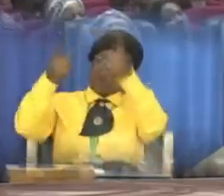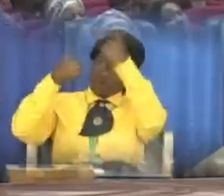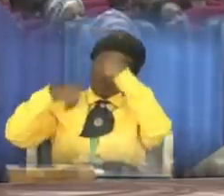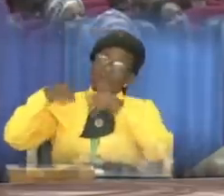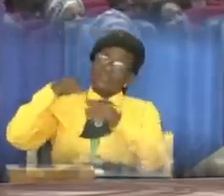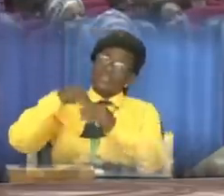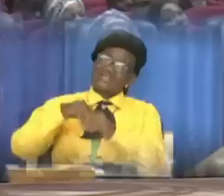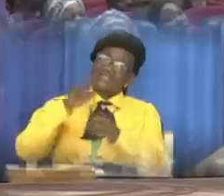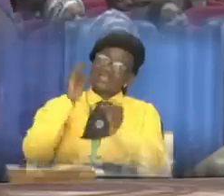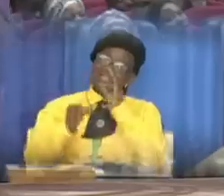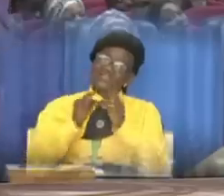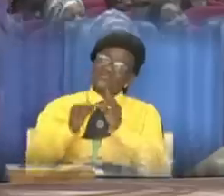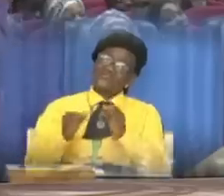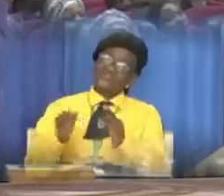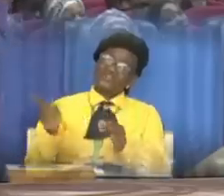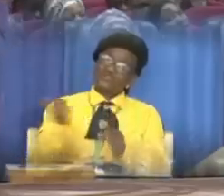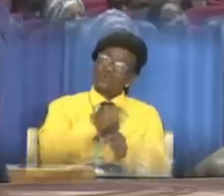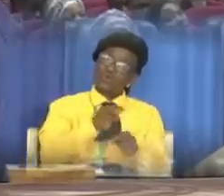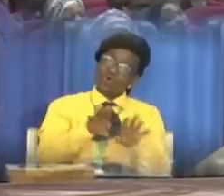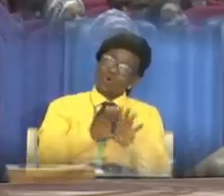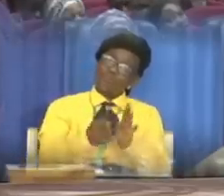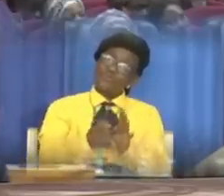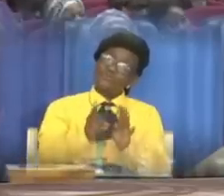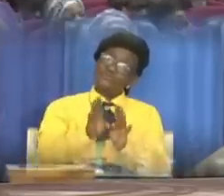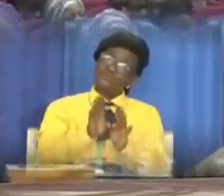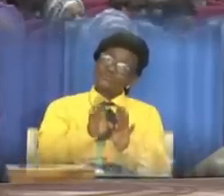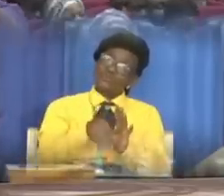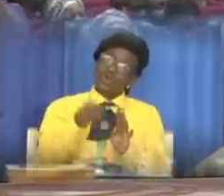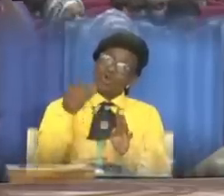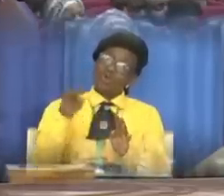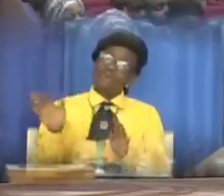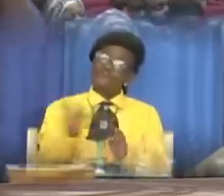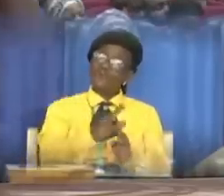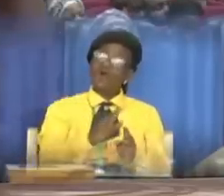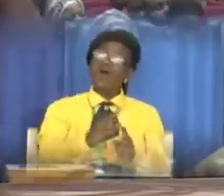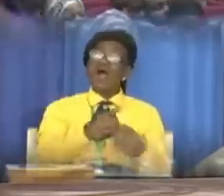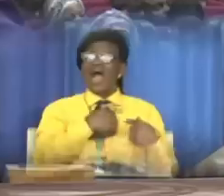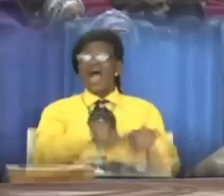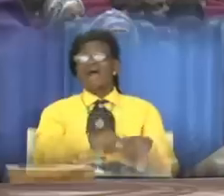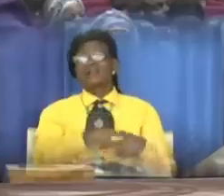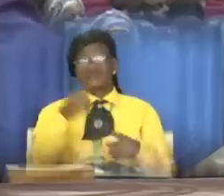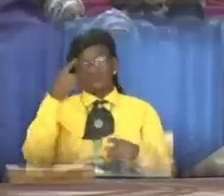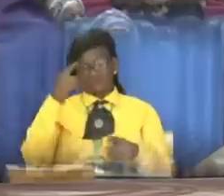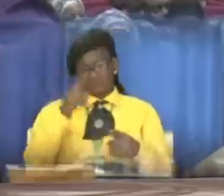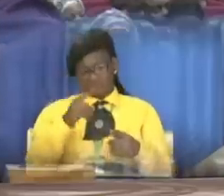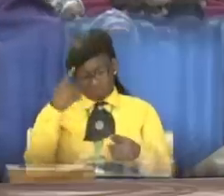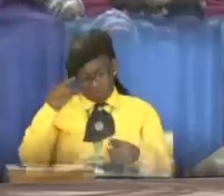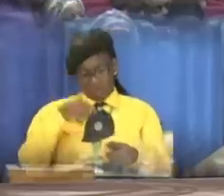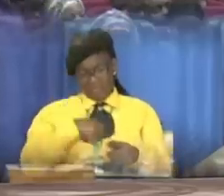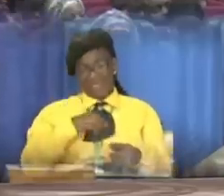if you open the door of your heart to me and you let me come in, you begin to succeed.